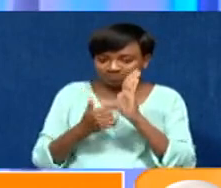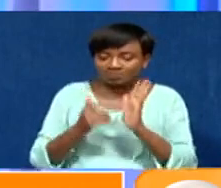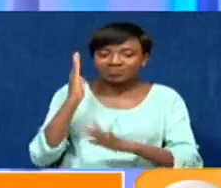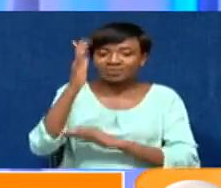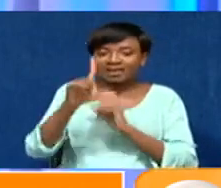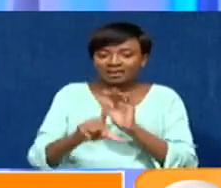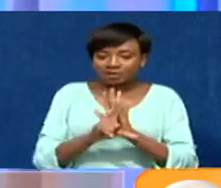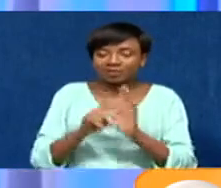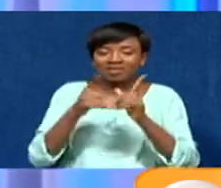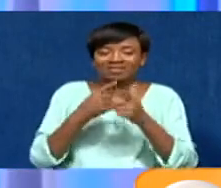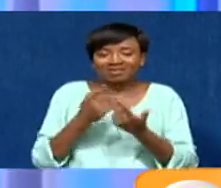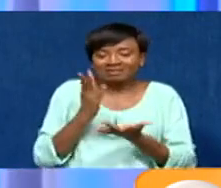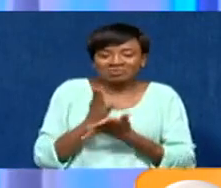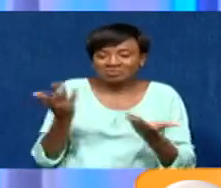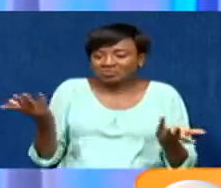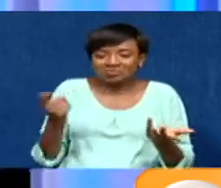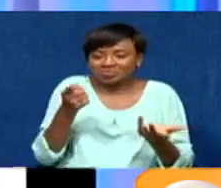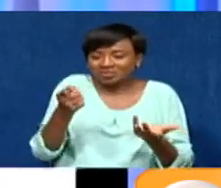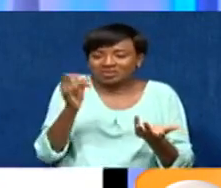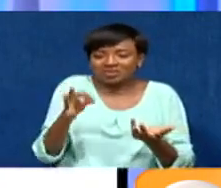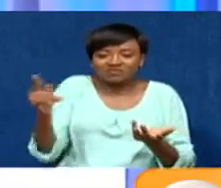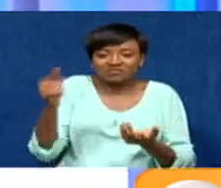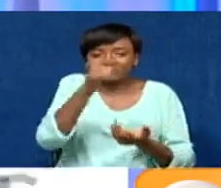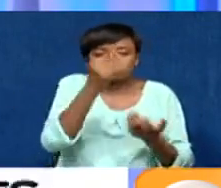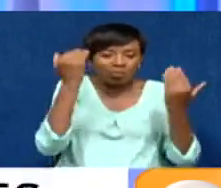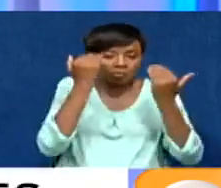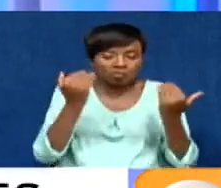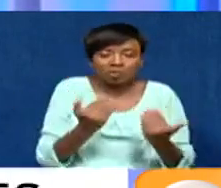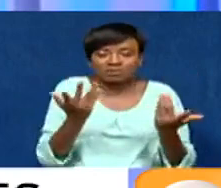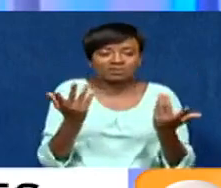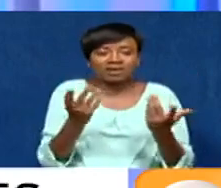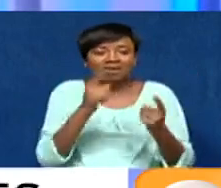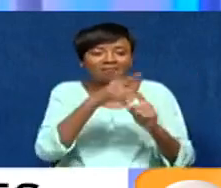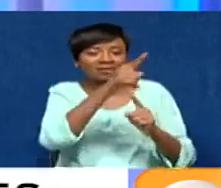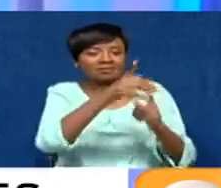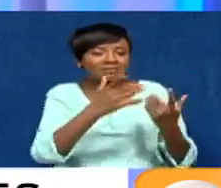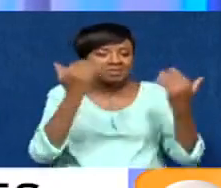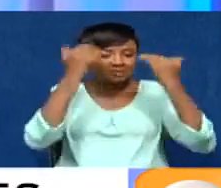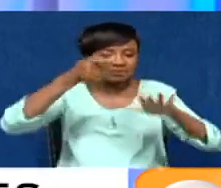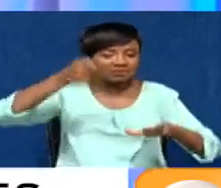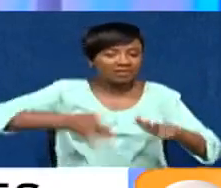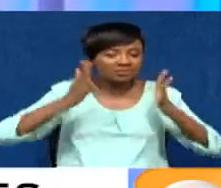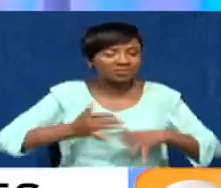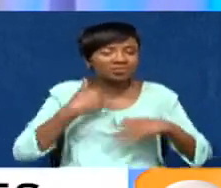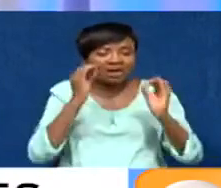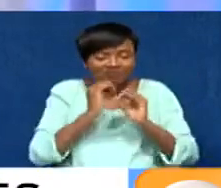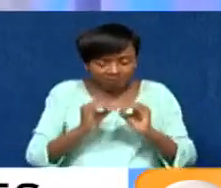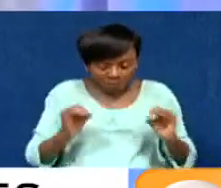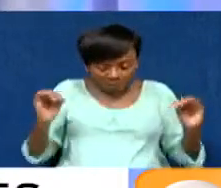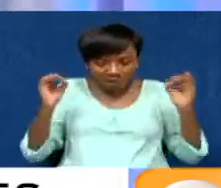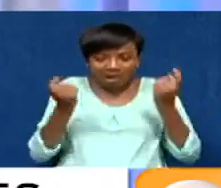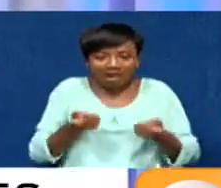law, it doesn't make sense if they are appearing before a magistrate who has no clue on what is